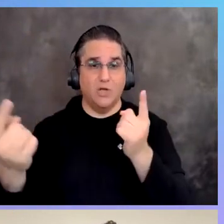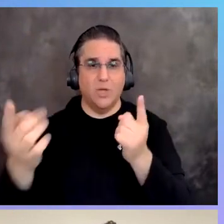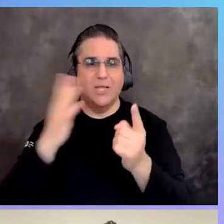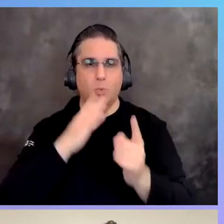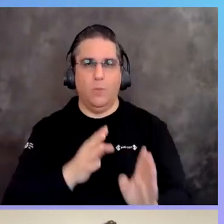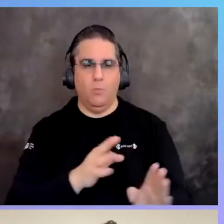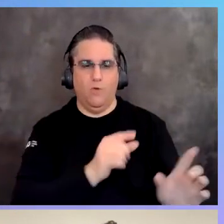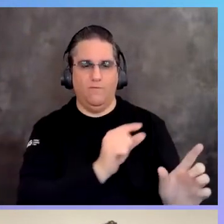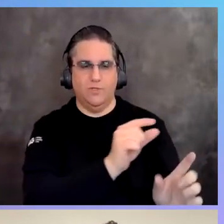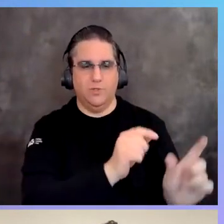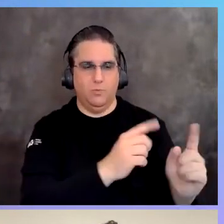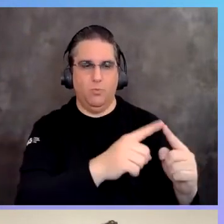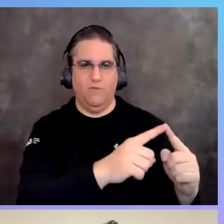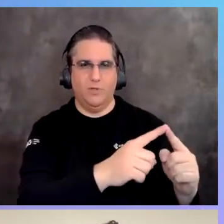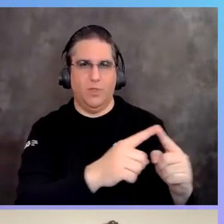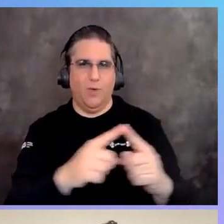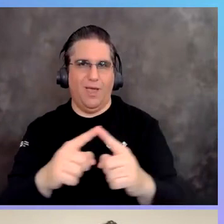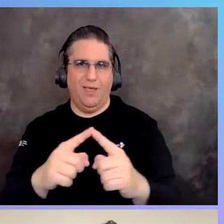So as I change my color,